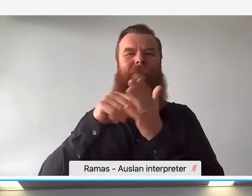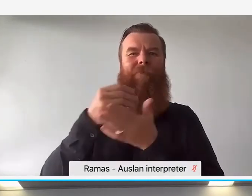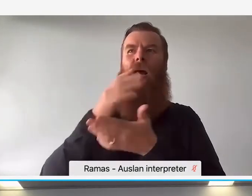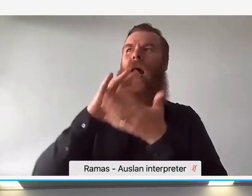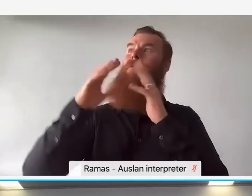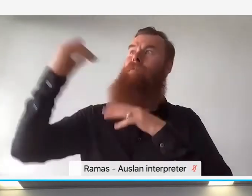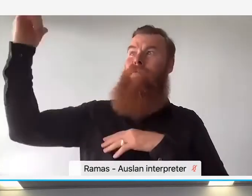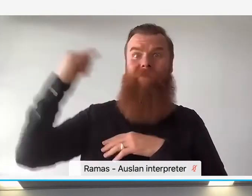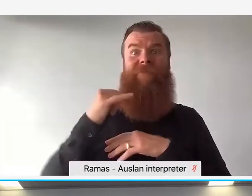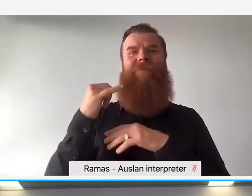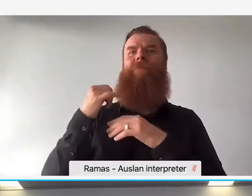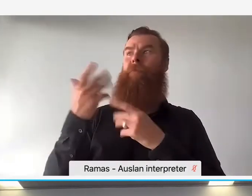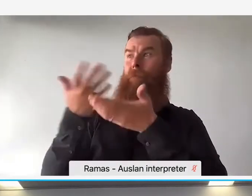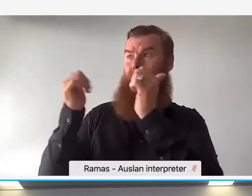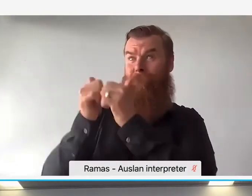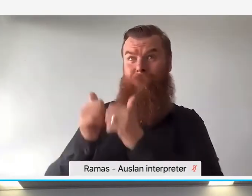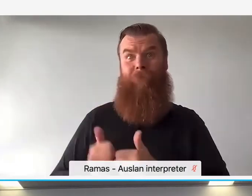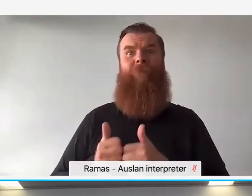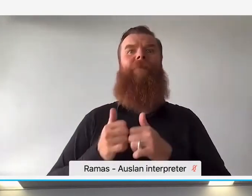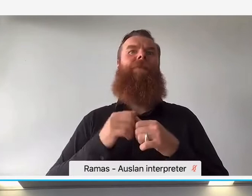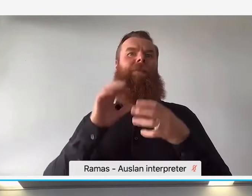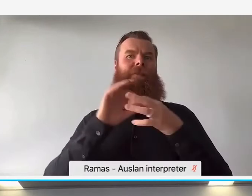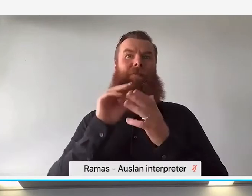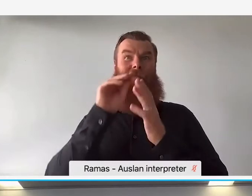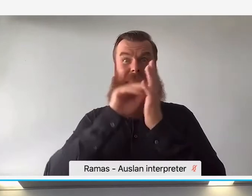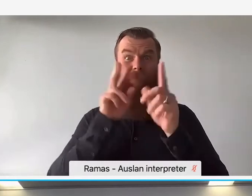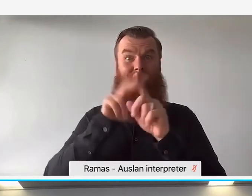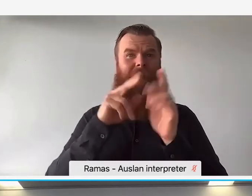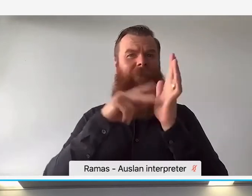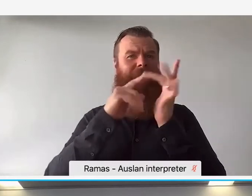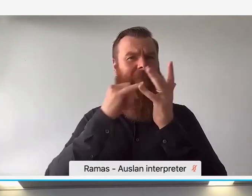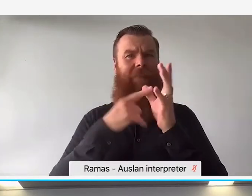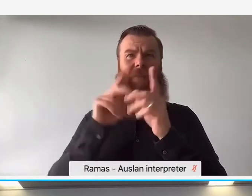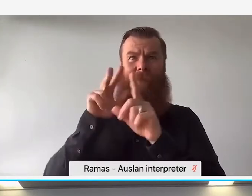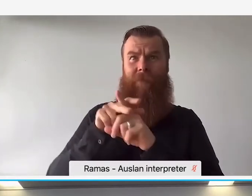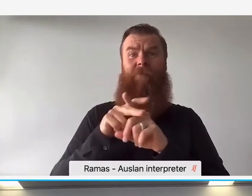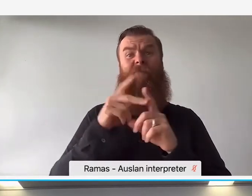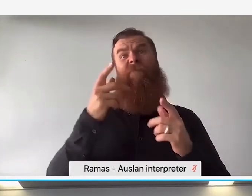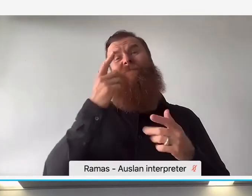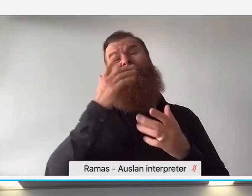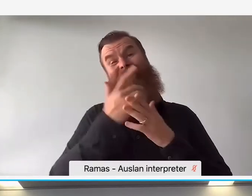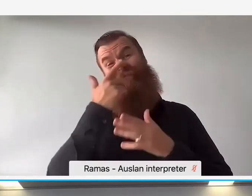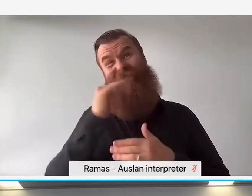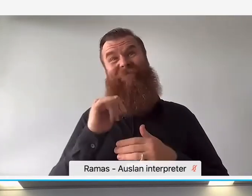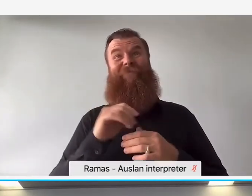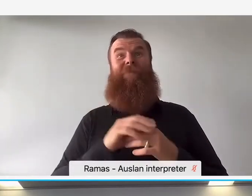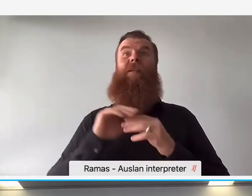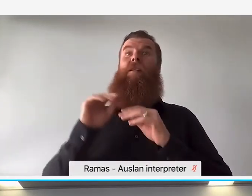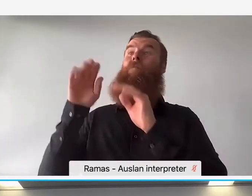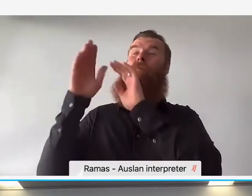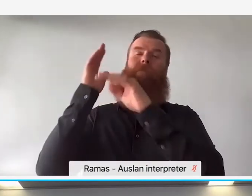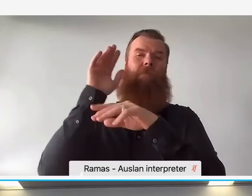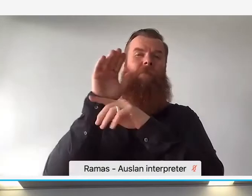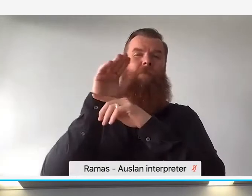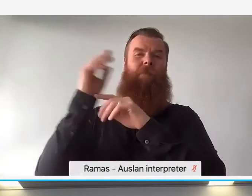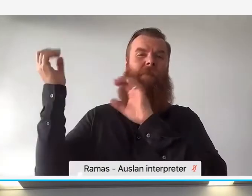Approved employers apply for visas, or you may choose to use a migration agent. You can't pass on the costs of using